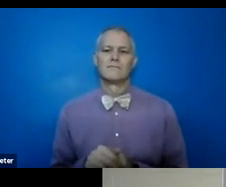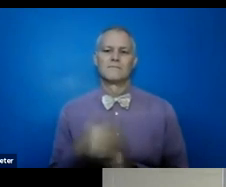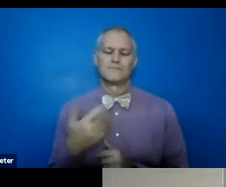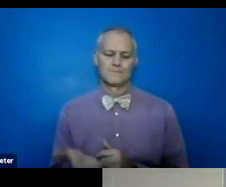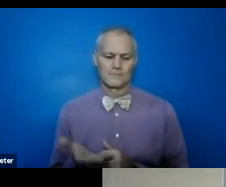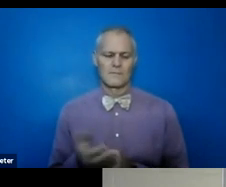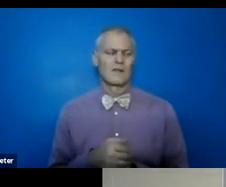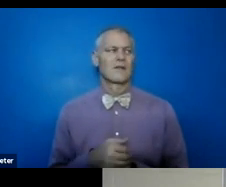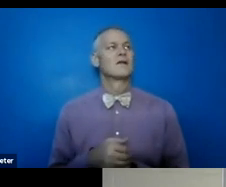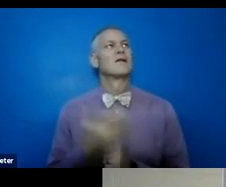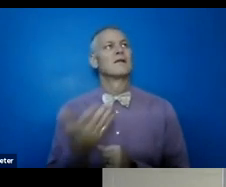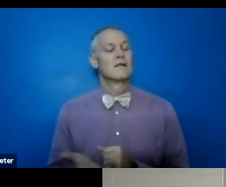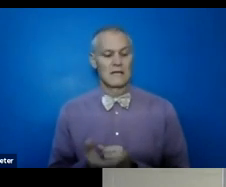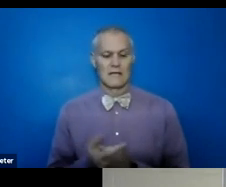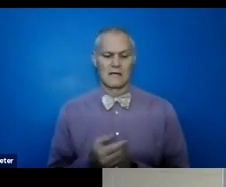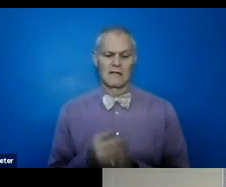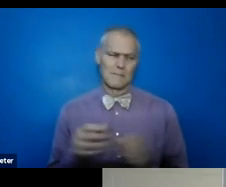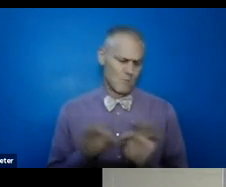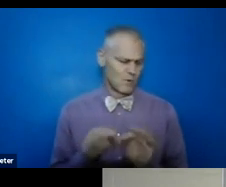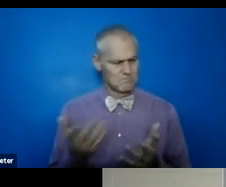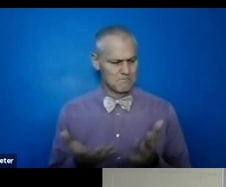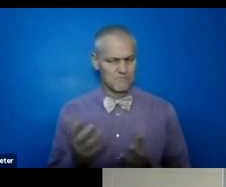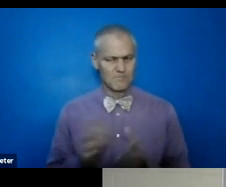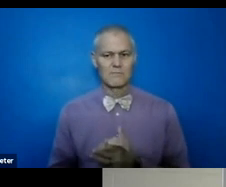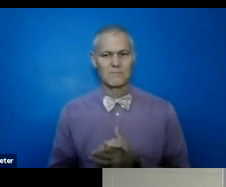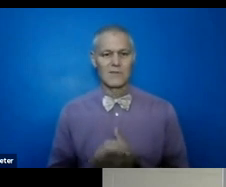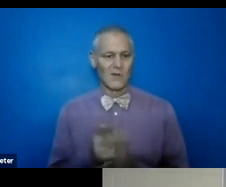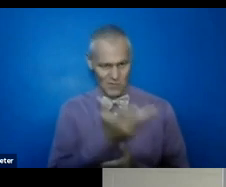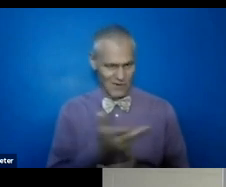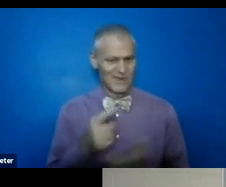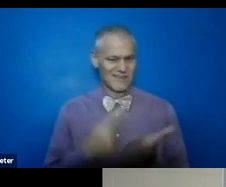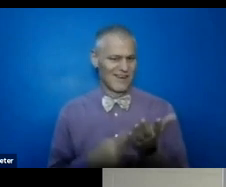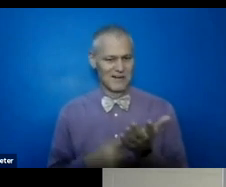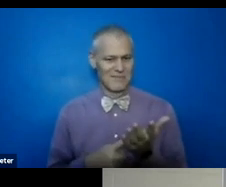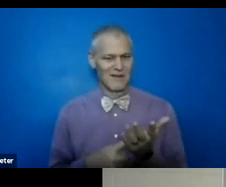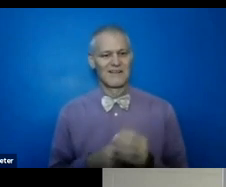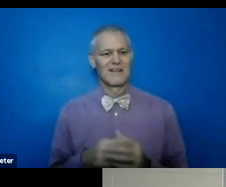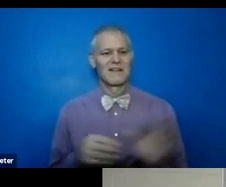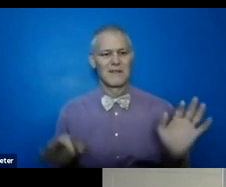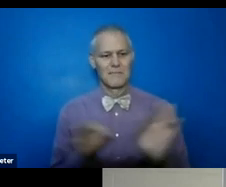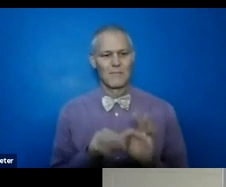sort of the importance, and I guess actually, all three of you talked about the importance of